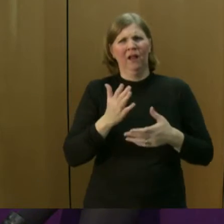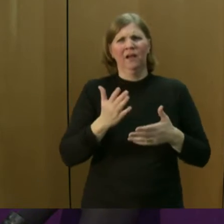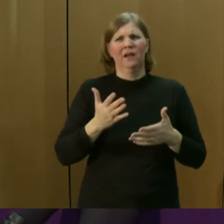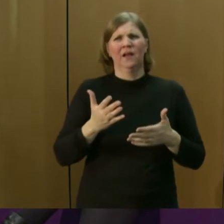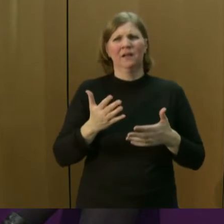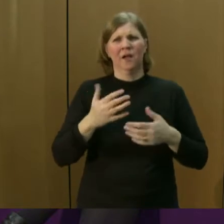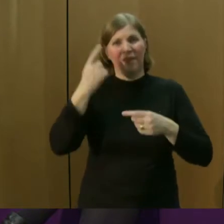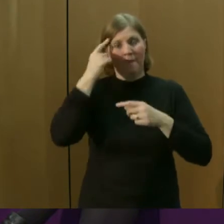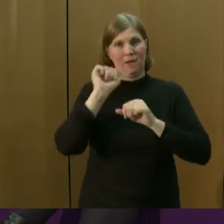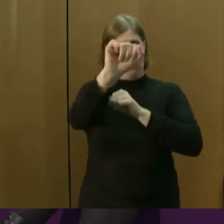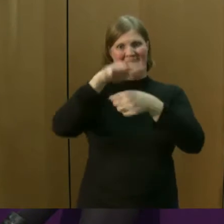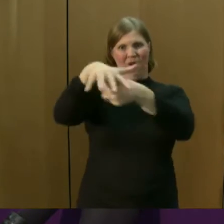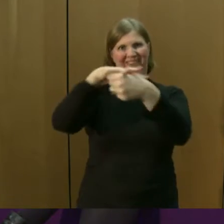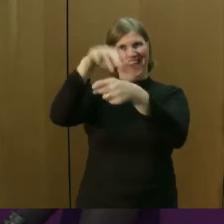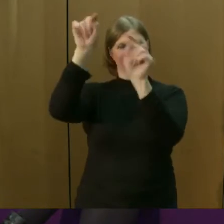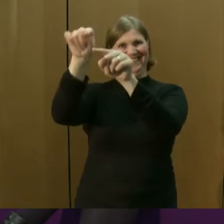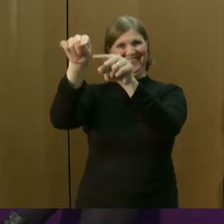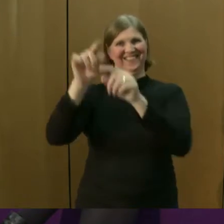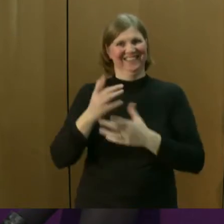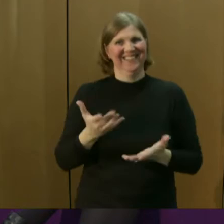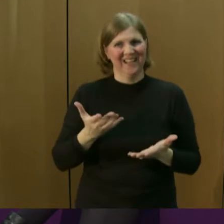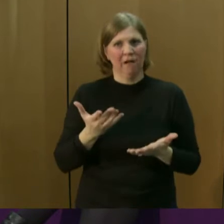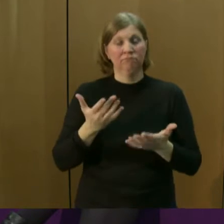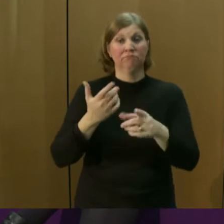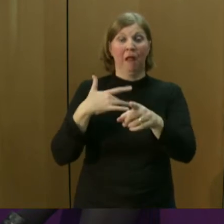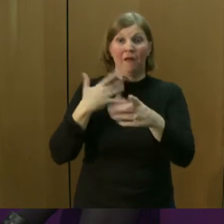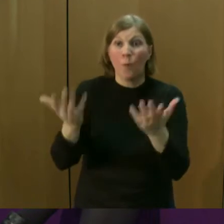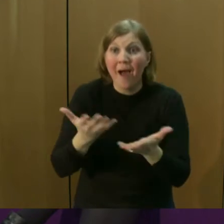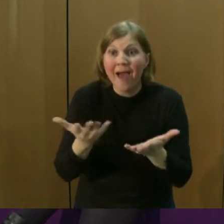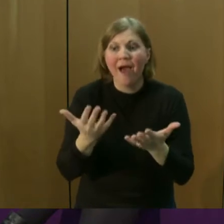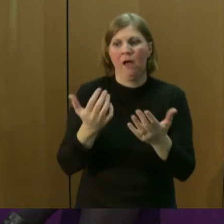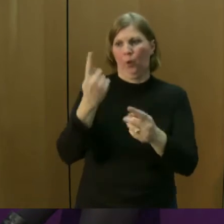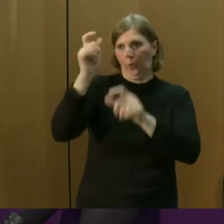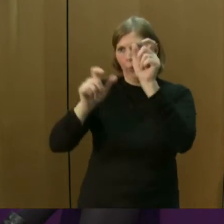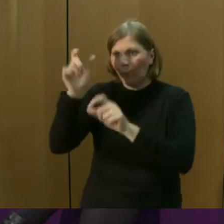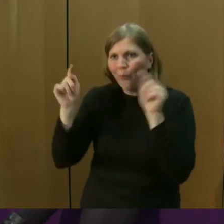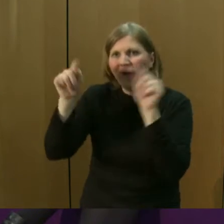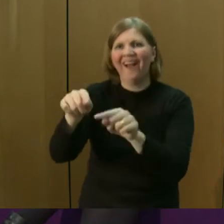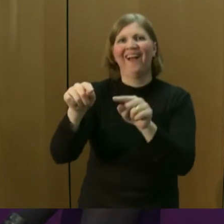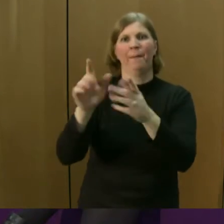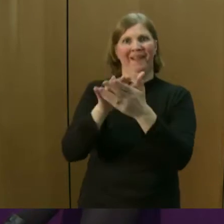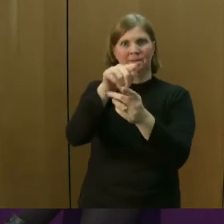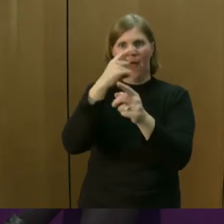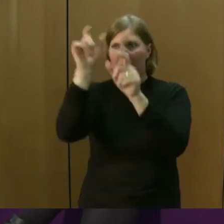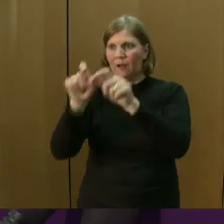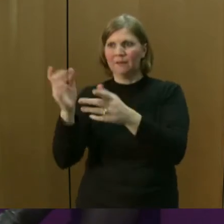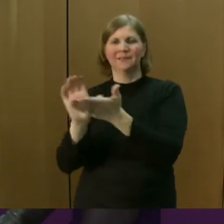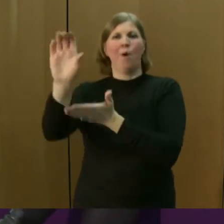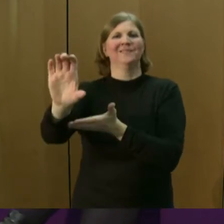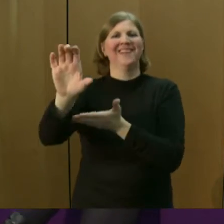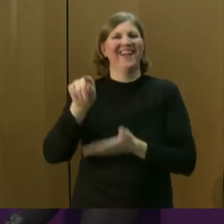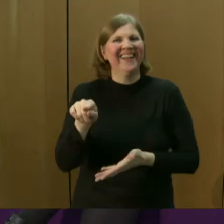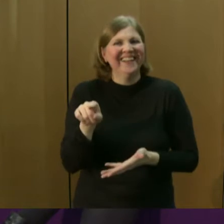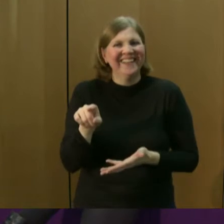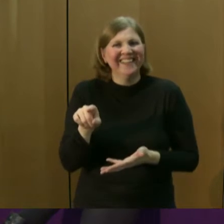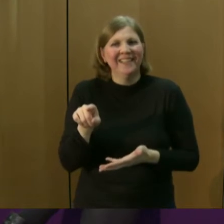live can help, and is that big sponsorship? That would be lovely. If so, what are they going to be able to get in return, or is it